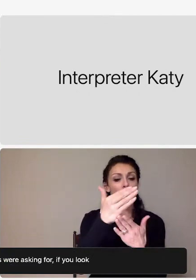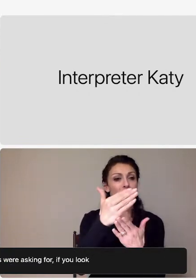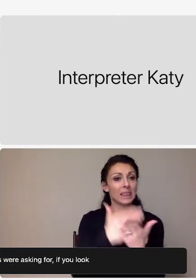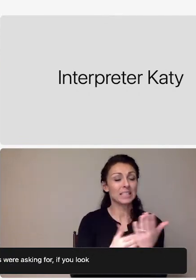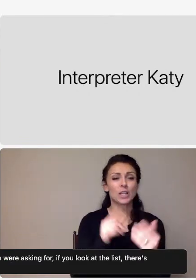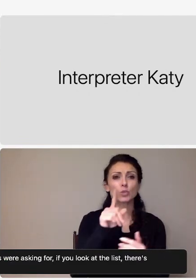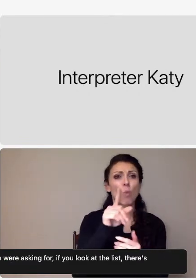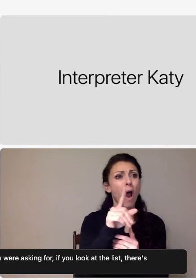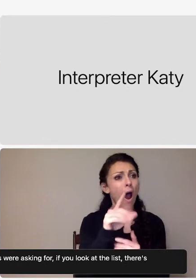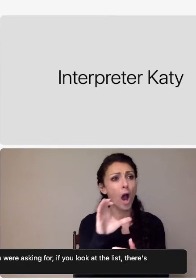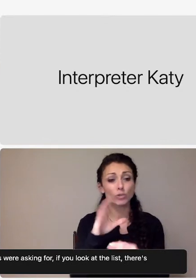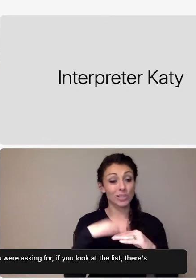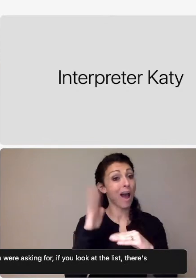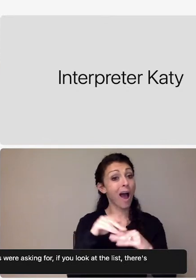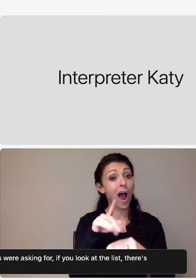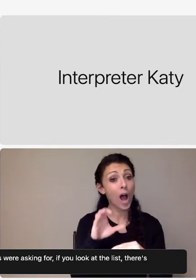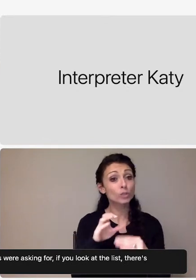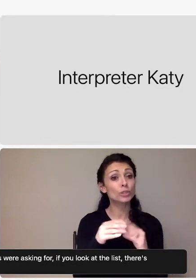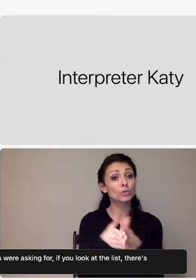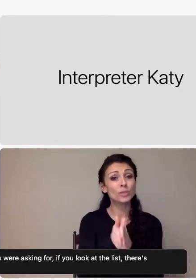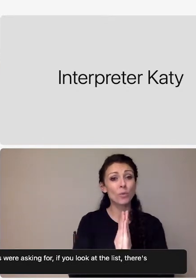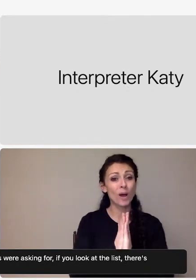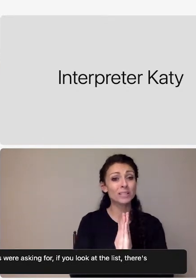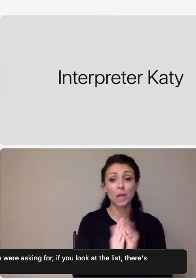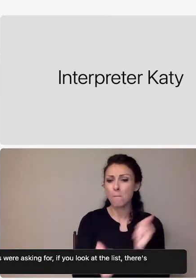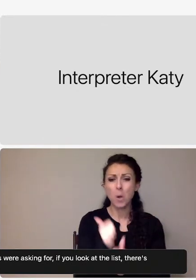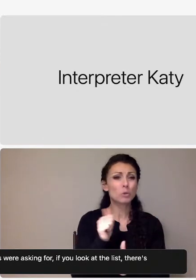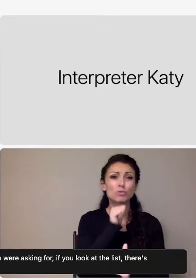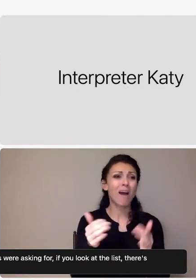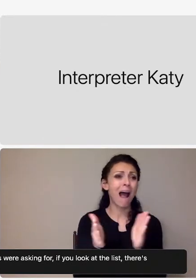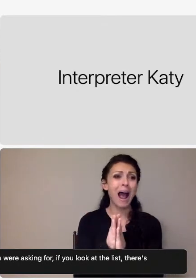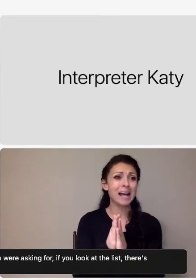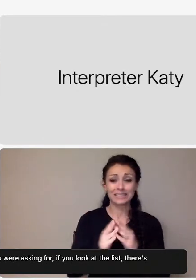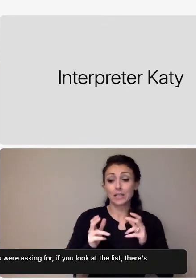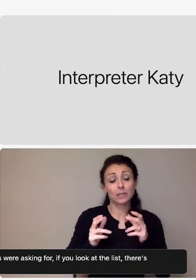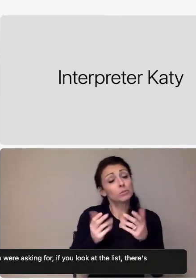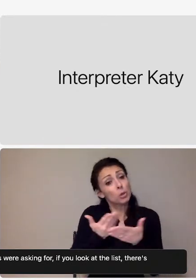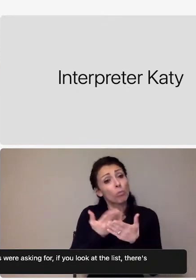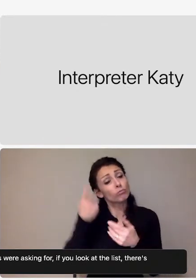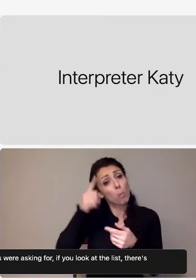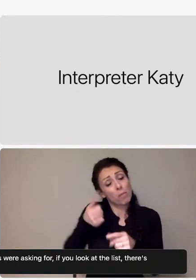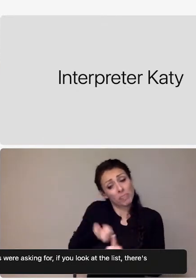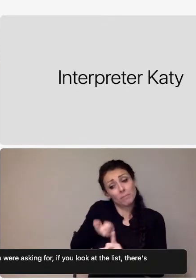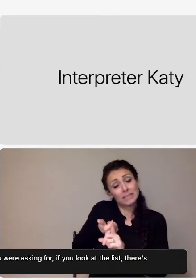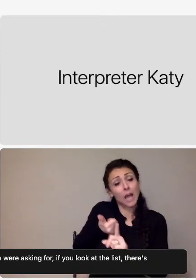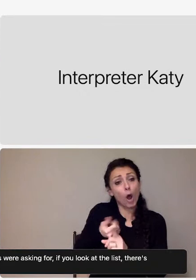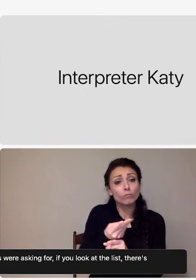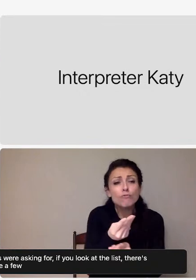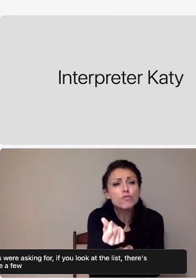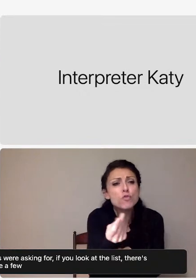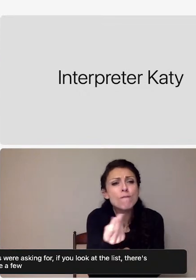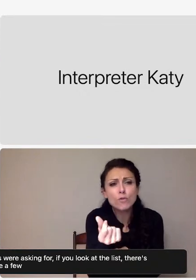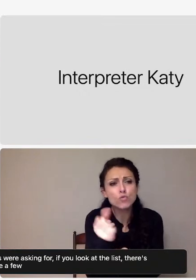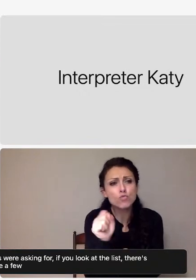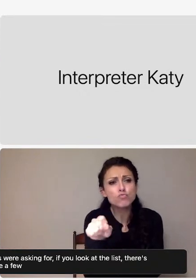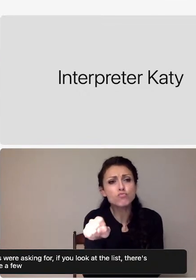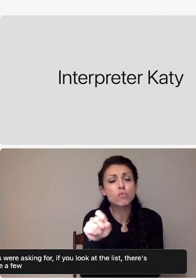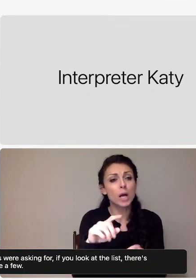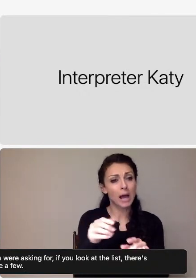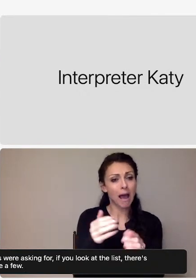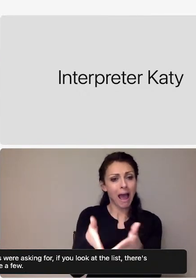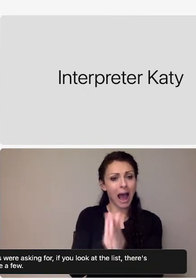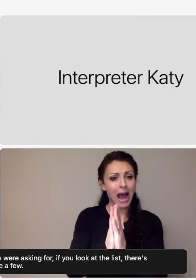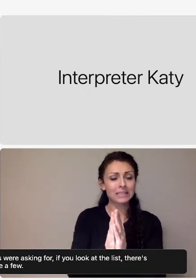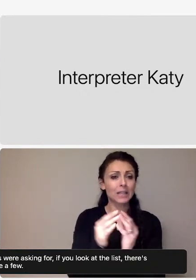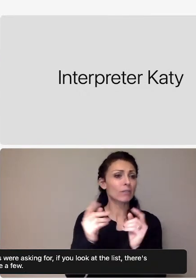requests that most of them were not asking for themselves there were a few um but most of them